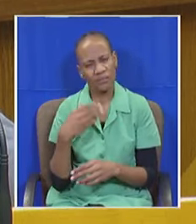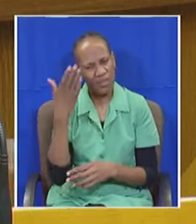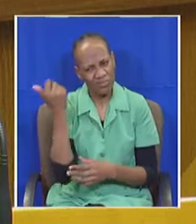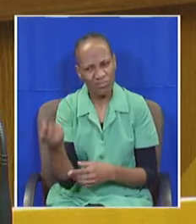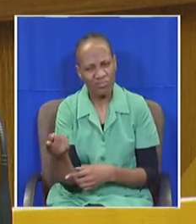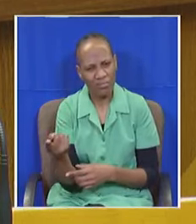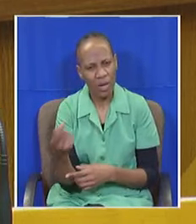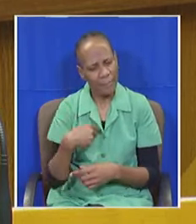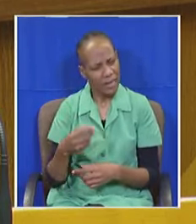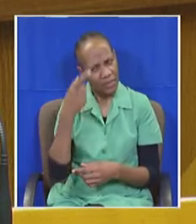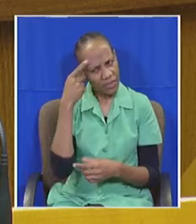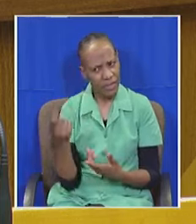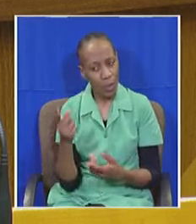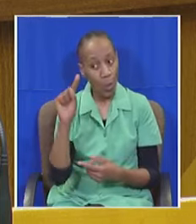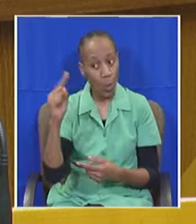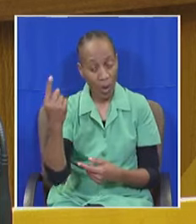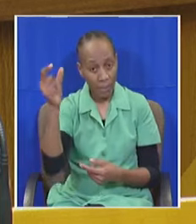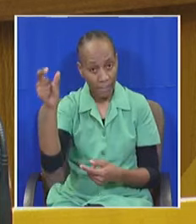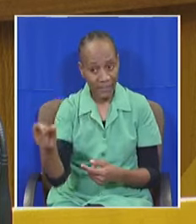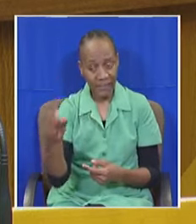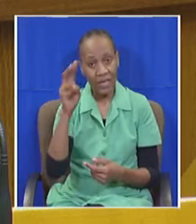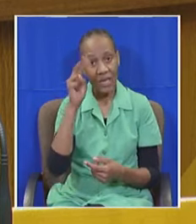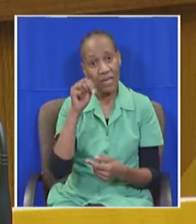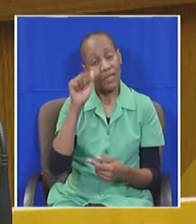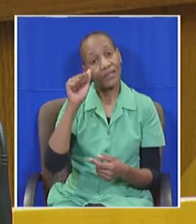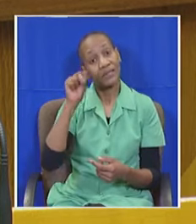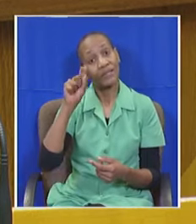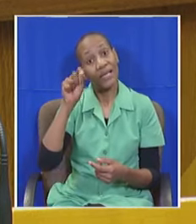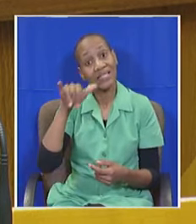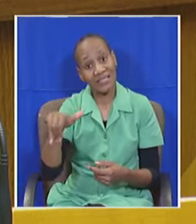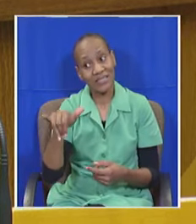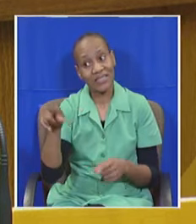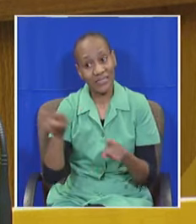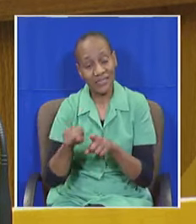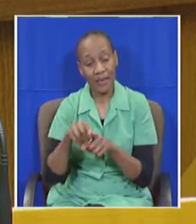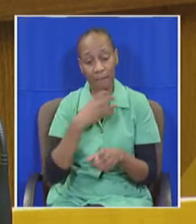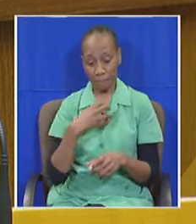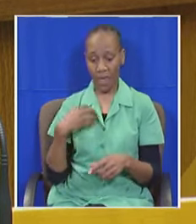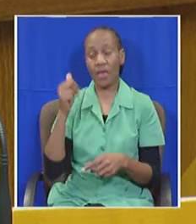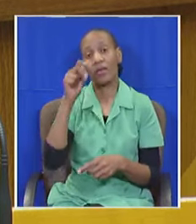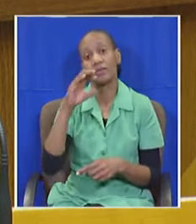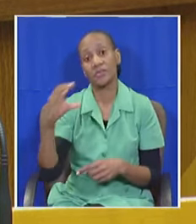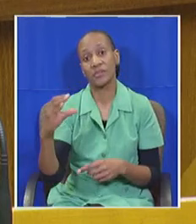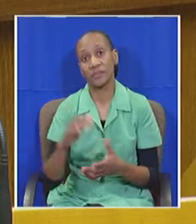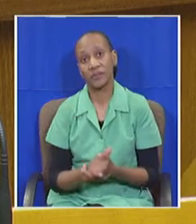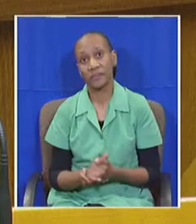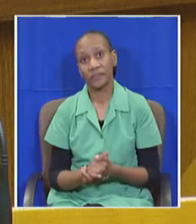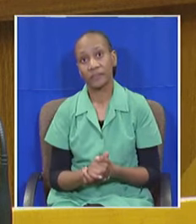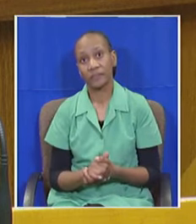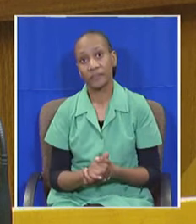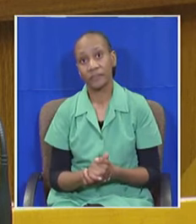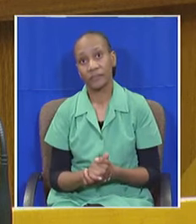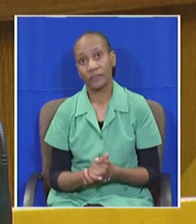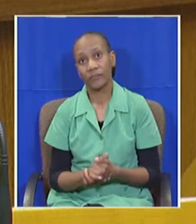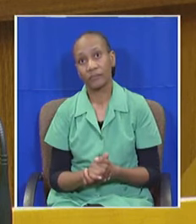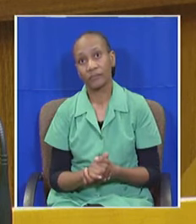although I have reason to believe that at least one of them is nasty, and I'm referring to the ANC mayor. The point, though,